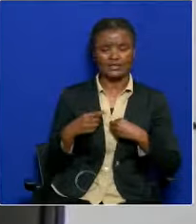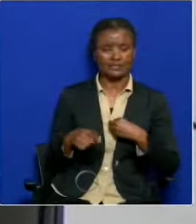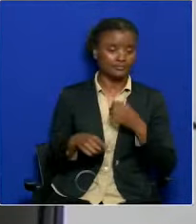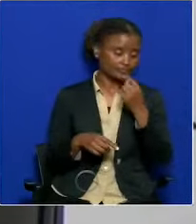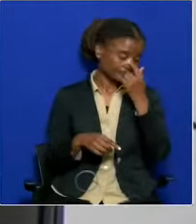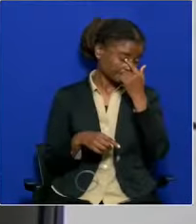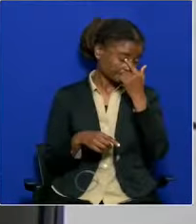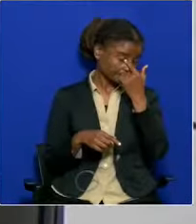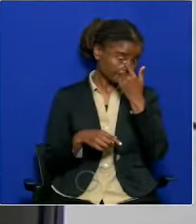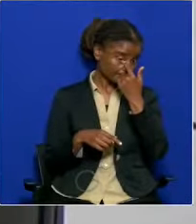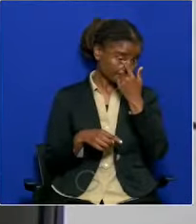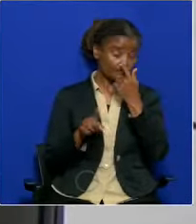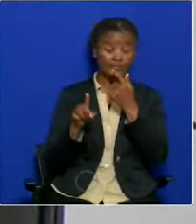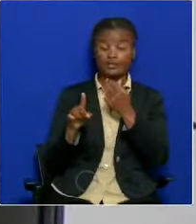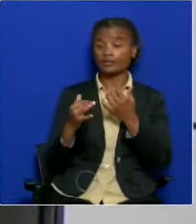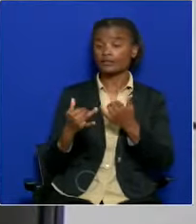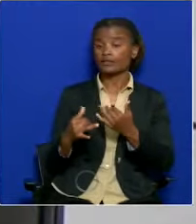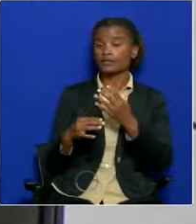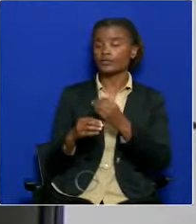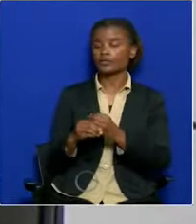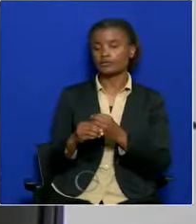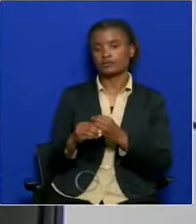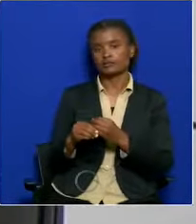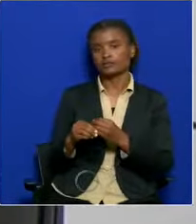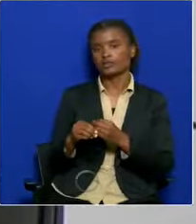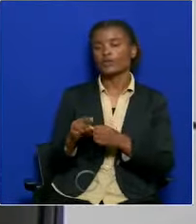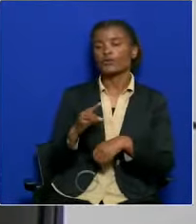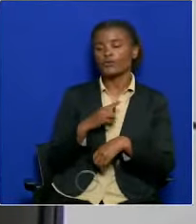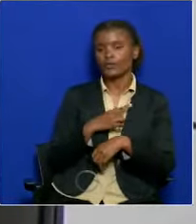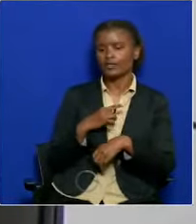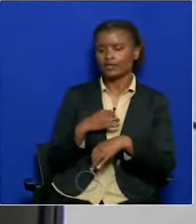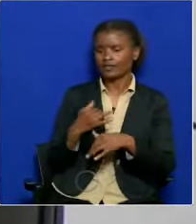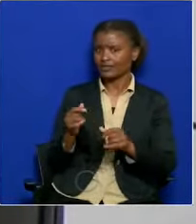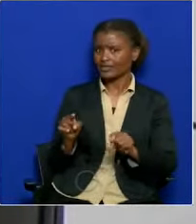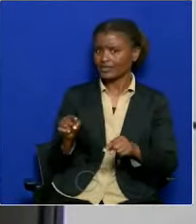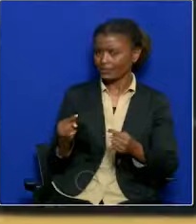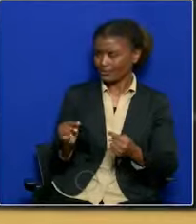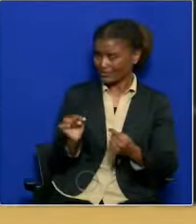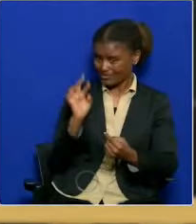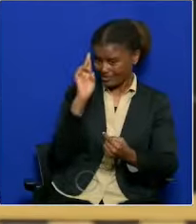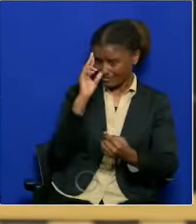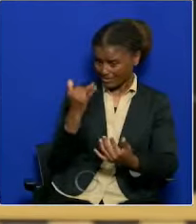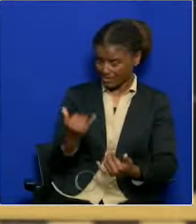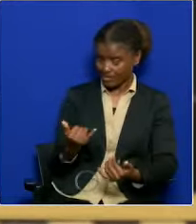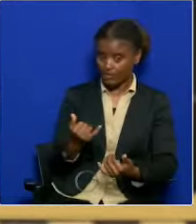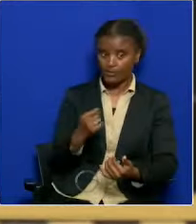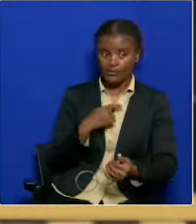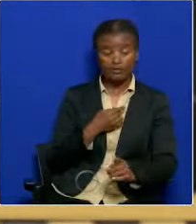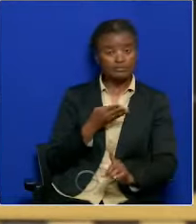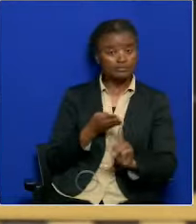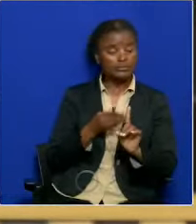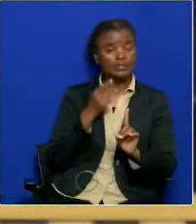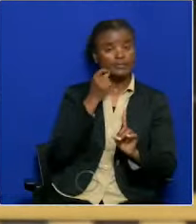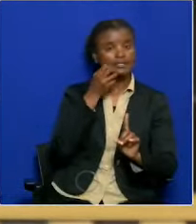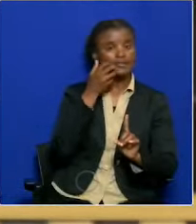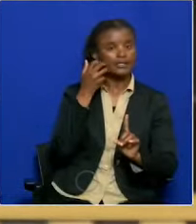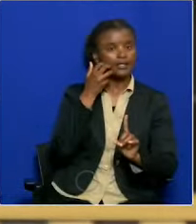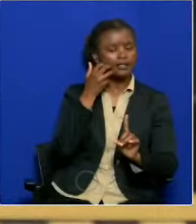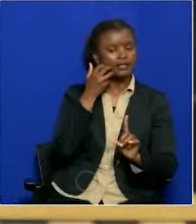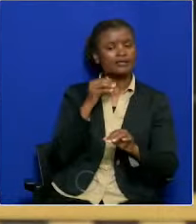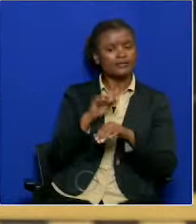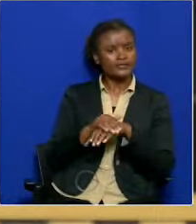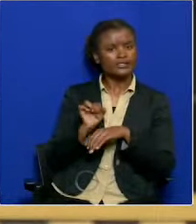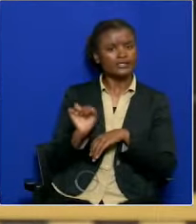why it cannot be that you're remembering now. Mr. Matlala is your friend. It is of big